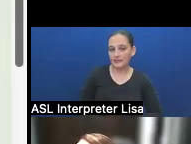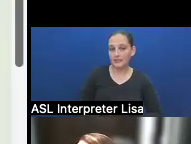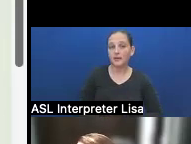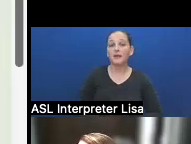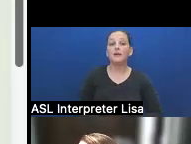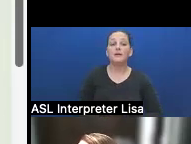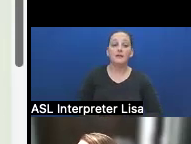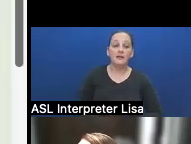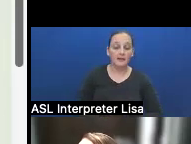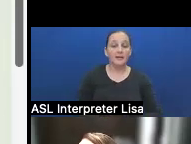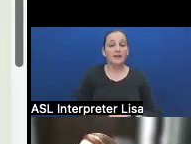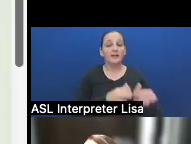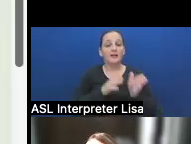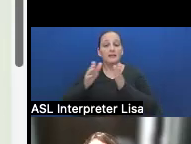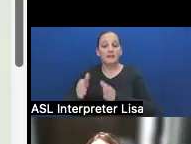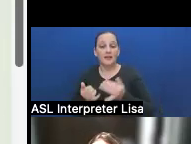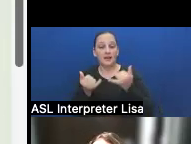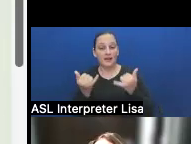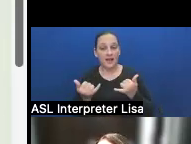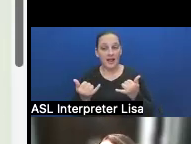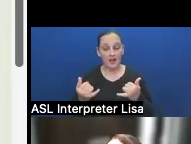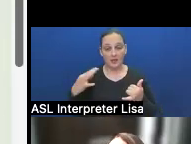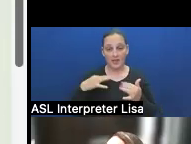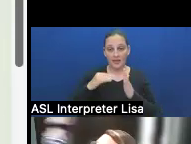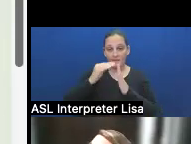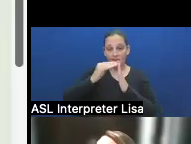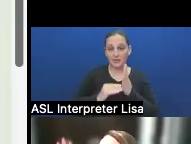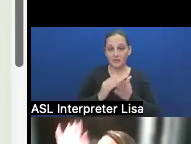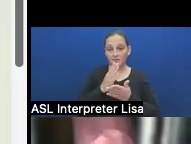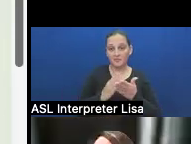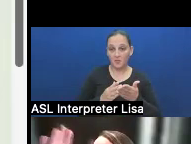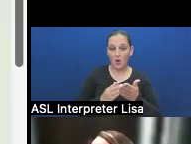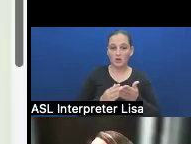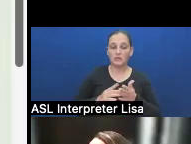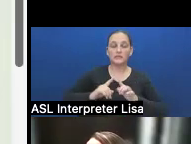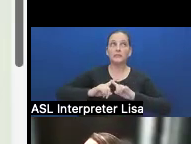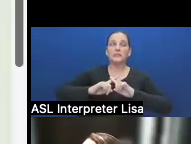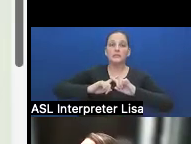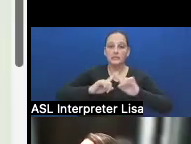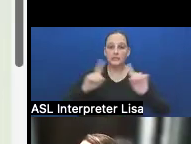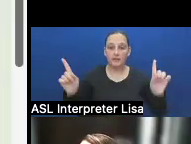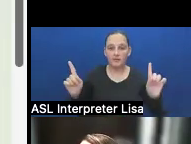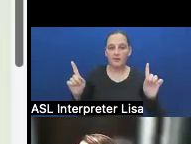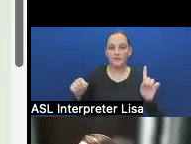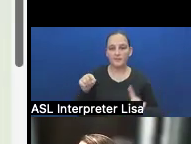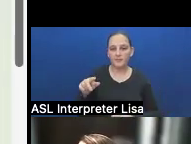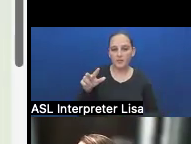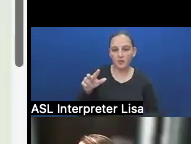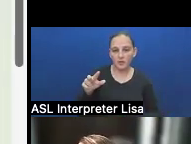Now, if you go into the HHS application section, this is totally different part. This is 34